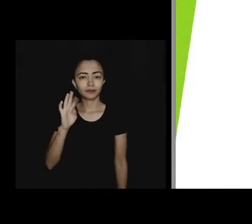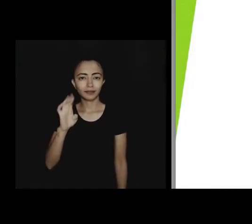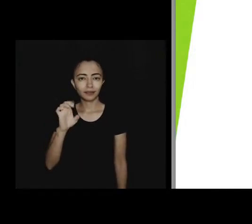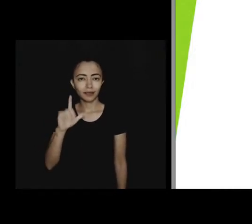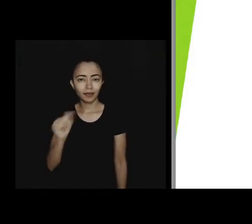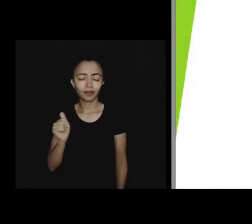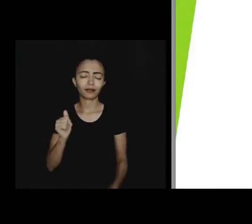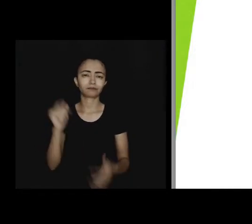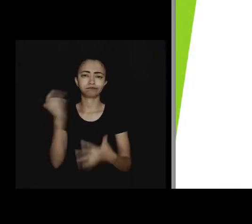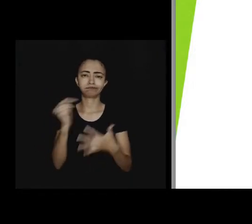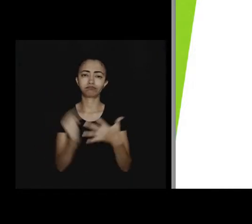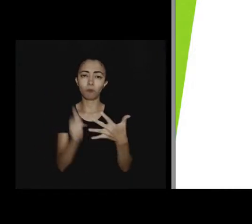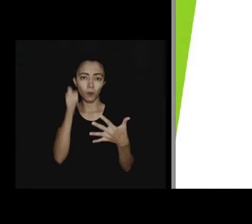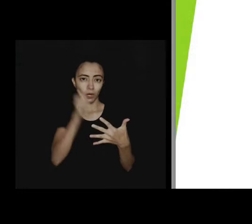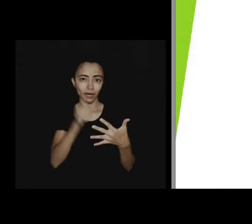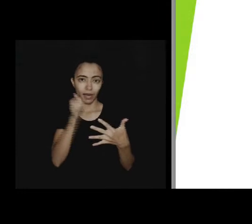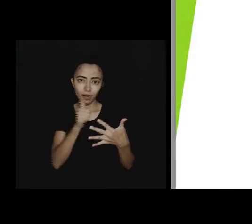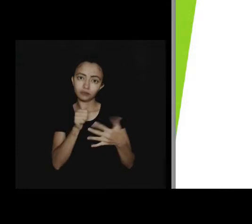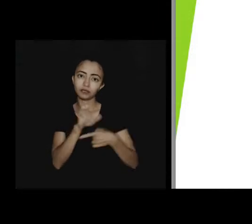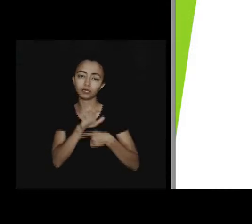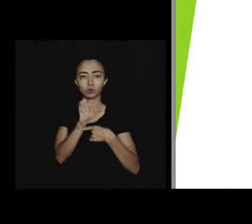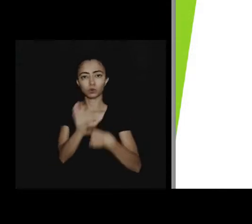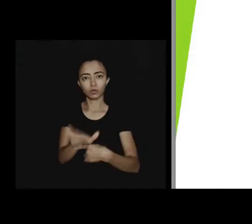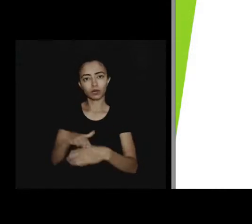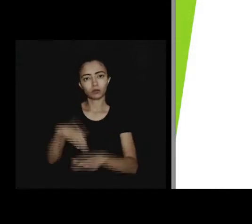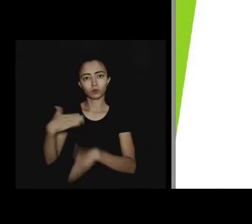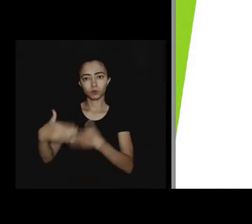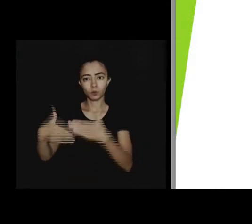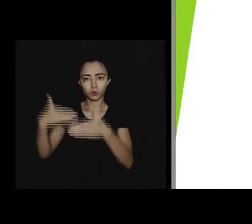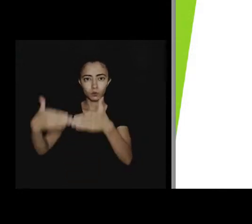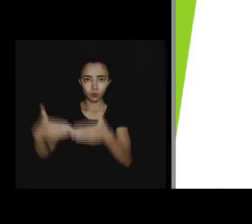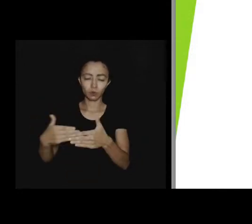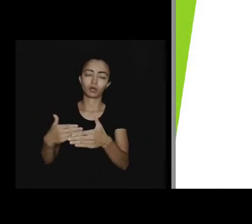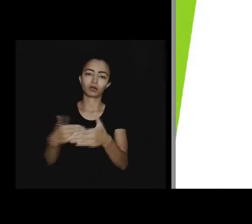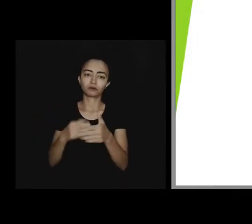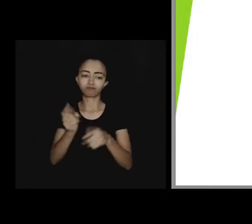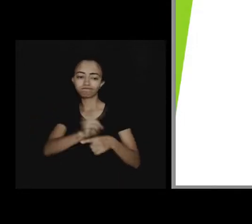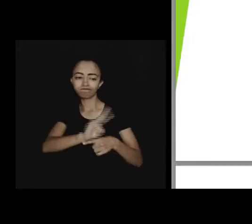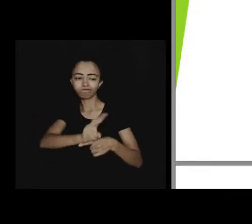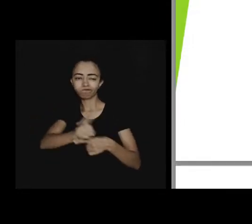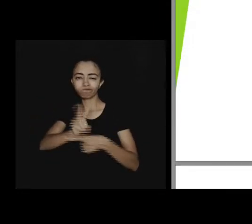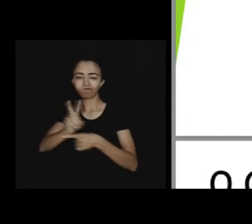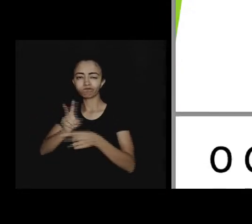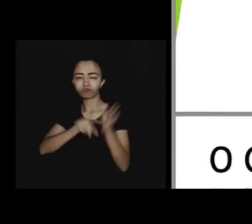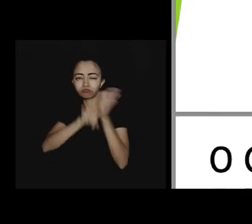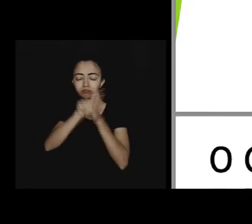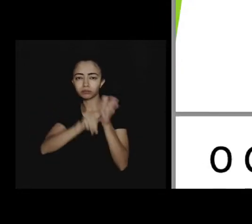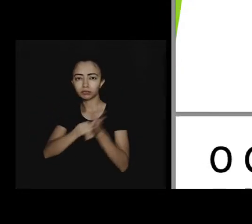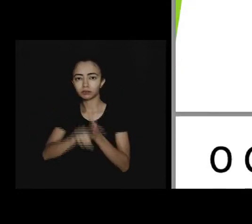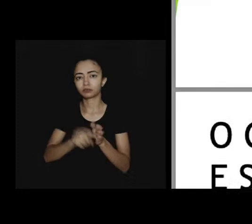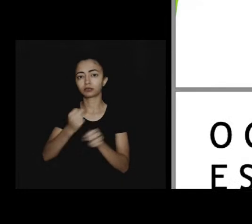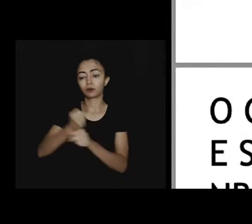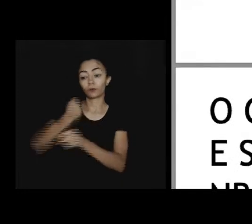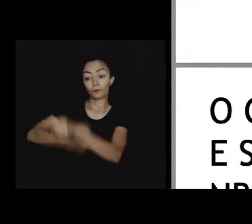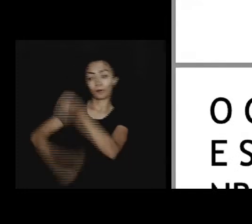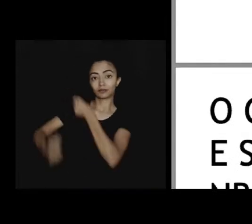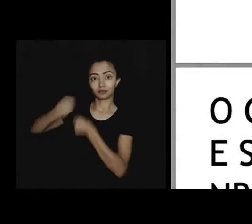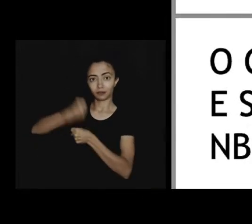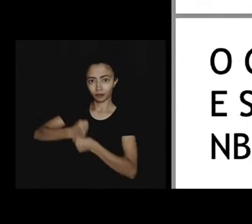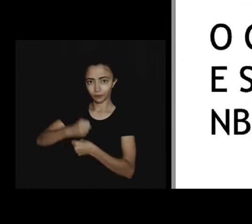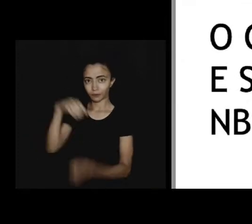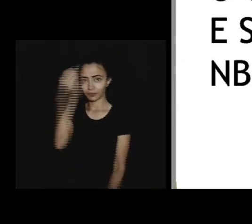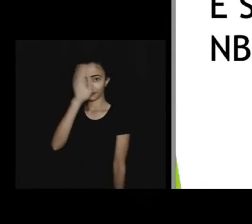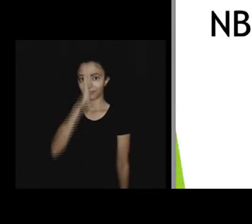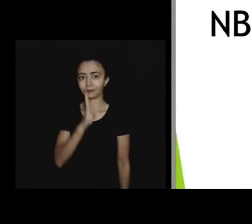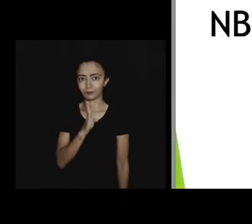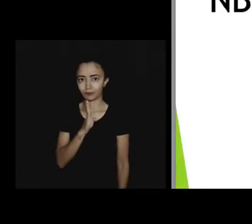Fabiana, Maristela, Raquel. They all developed this monitoring throughout last year here in Brazil.